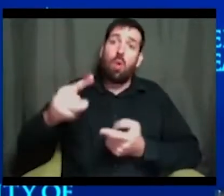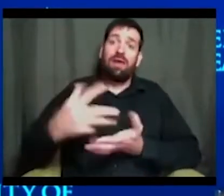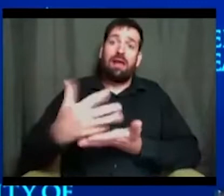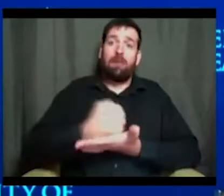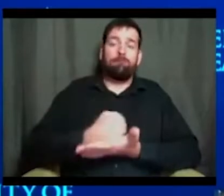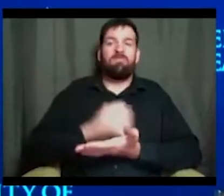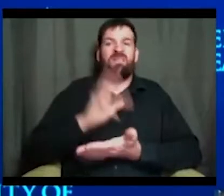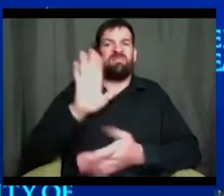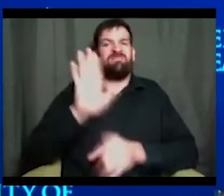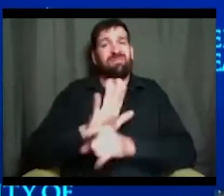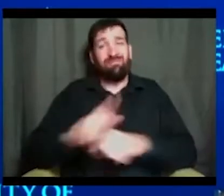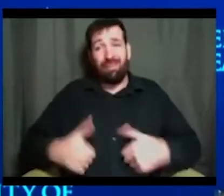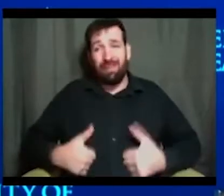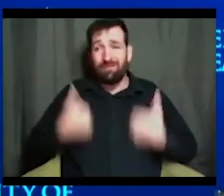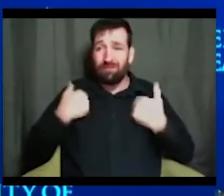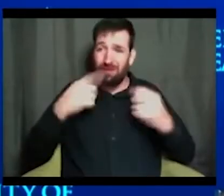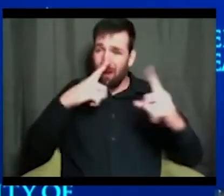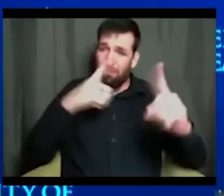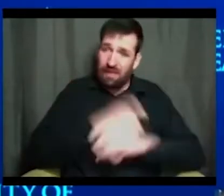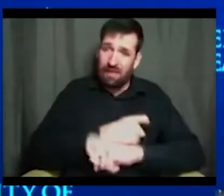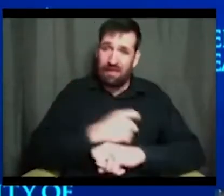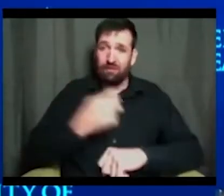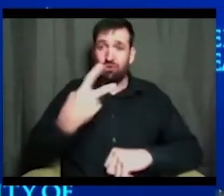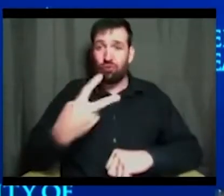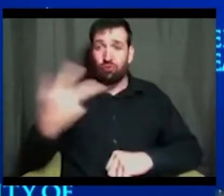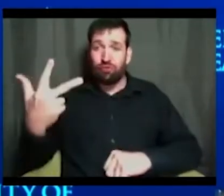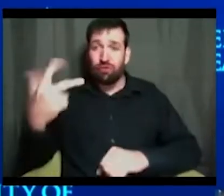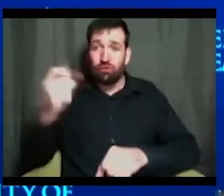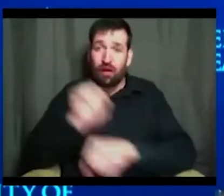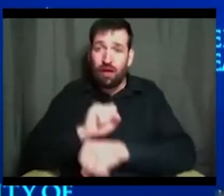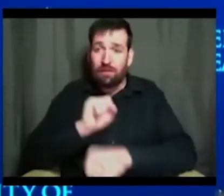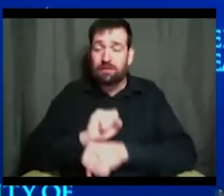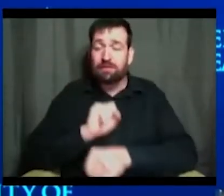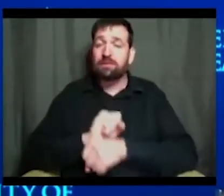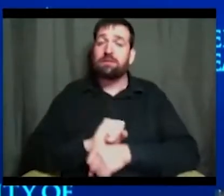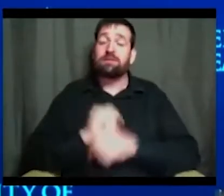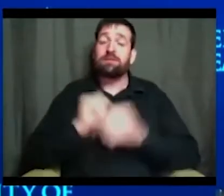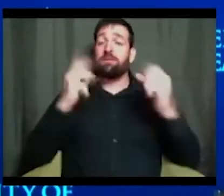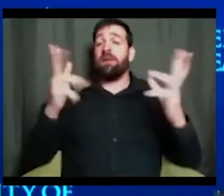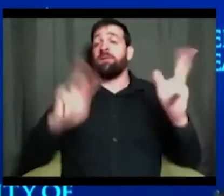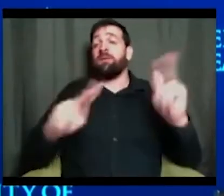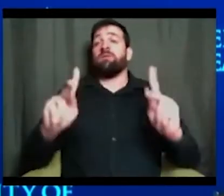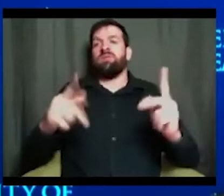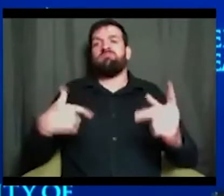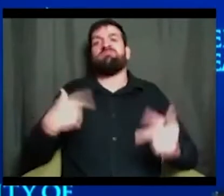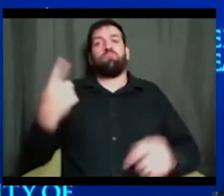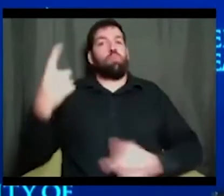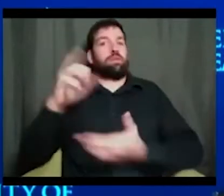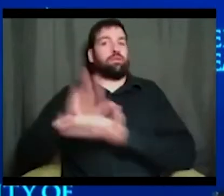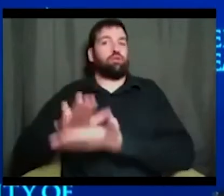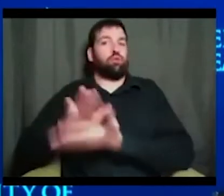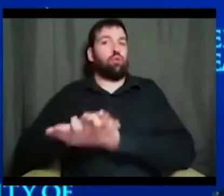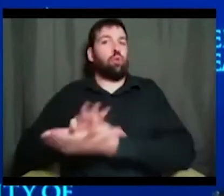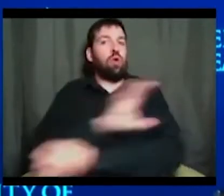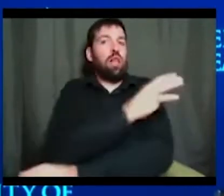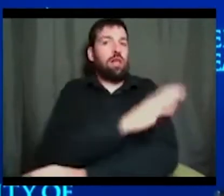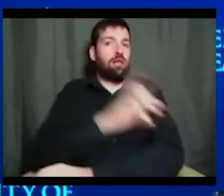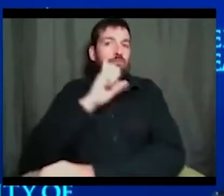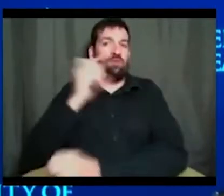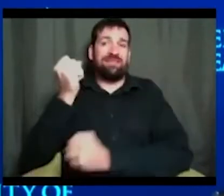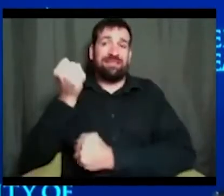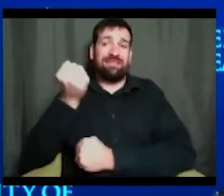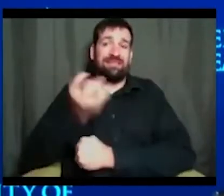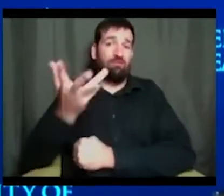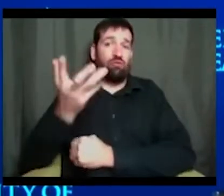people have 2-3 jobs. A lot of people, we've had a school clinic in Wyandotte for a number of years that some of the faculty